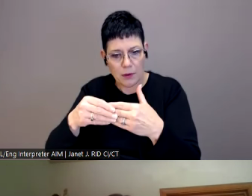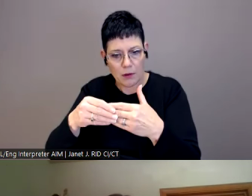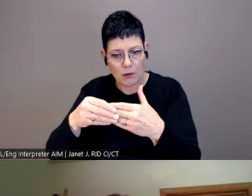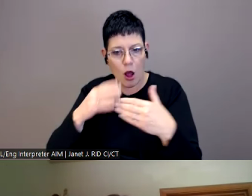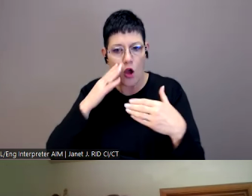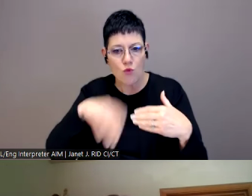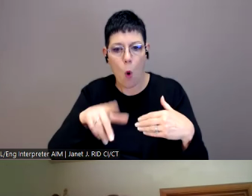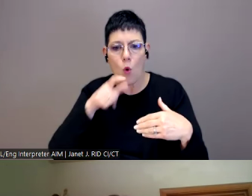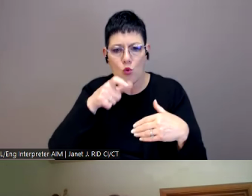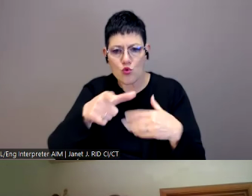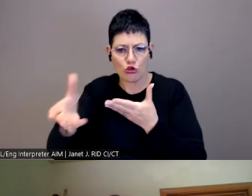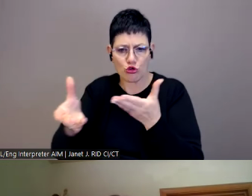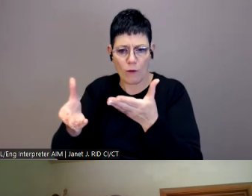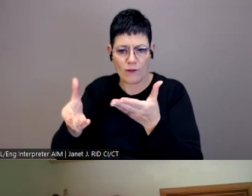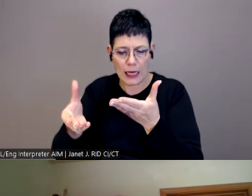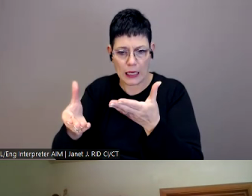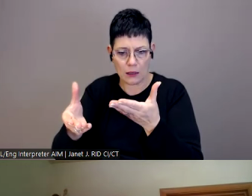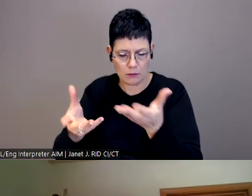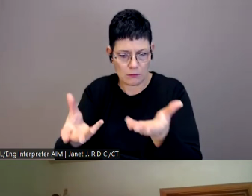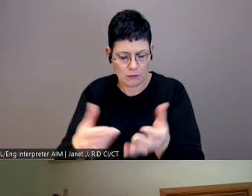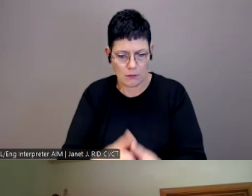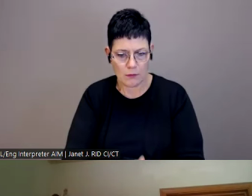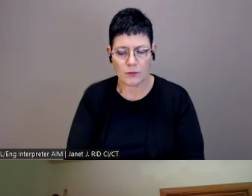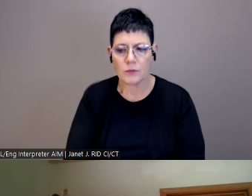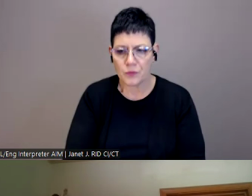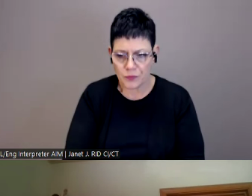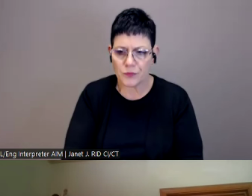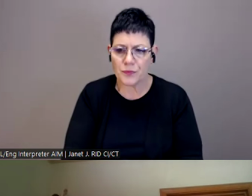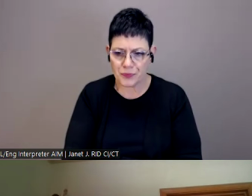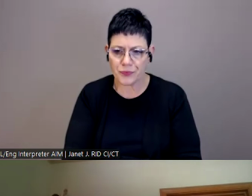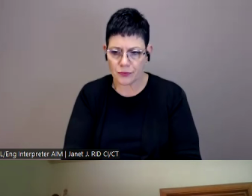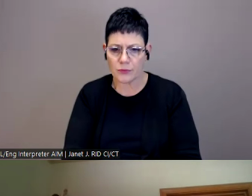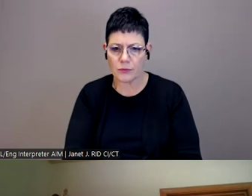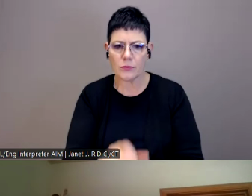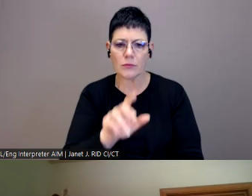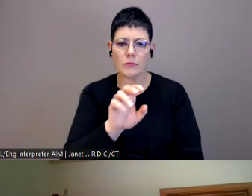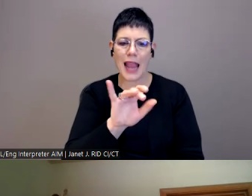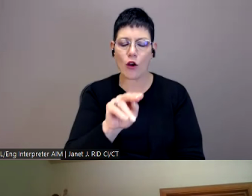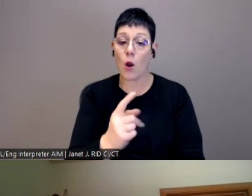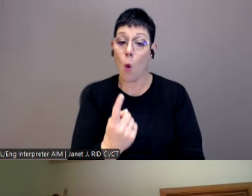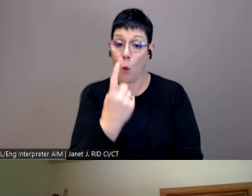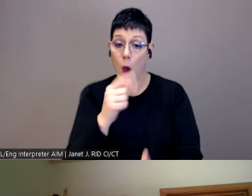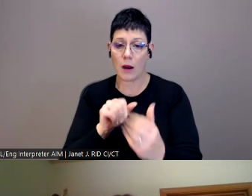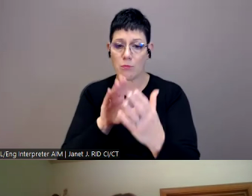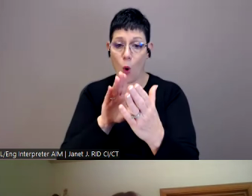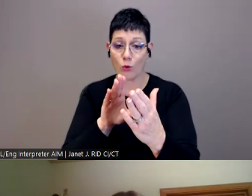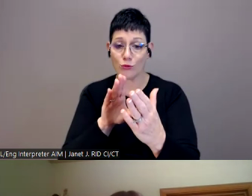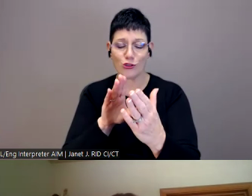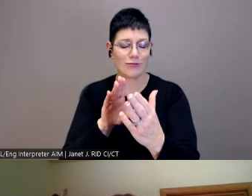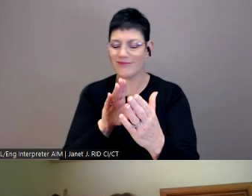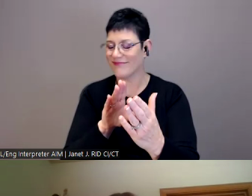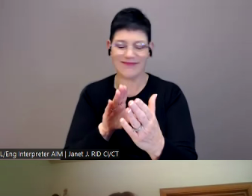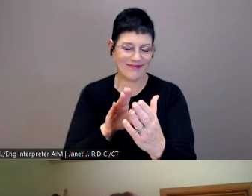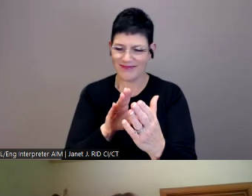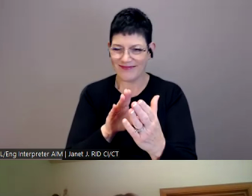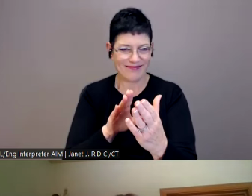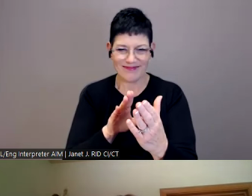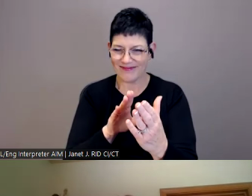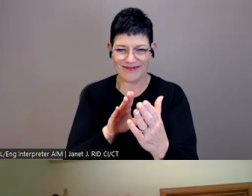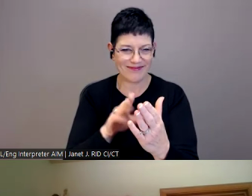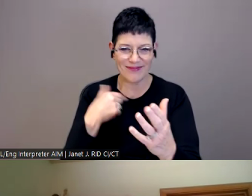constituency base, to engage. And I would add, Keith, that it's never one method, really, right? Like ultimately,